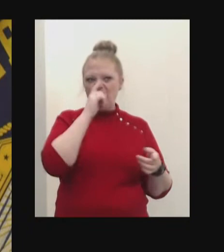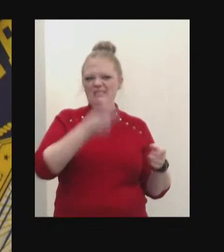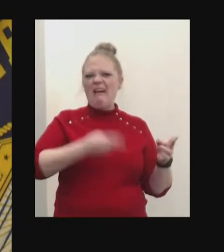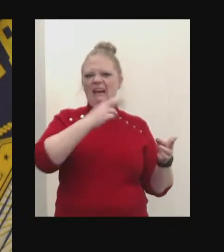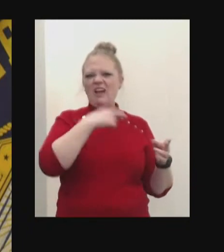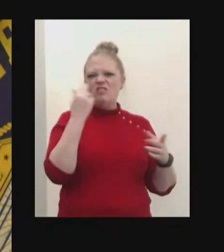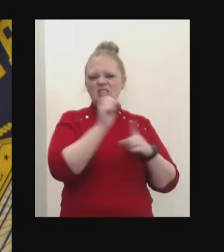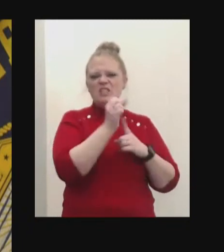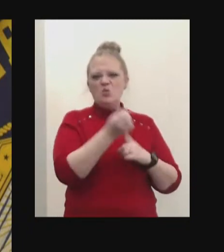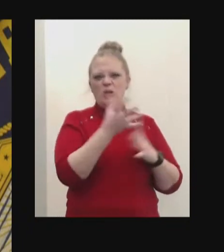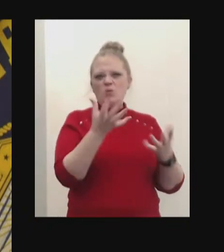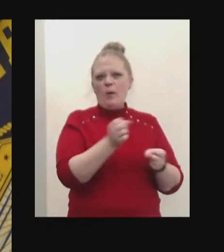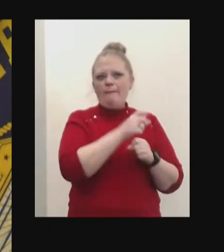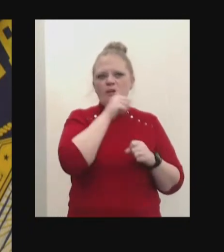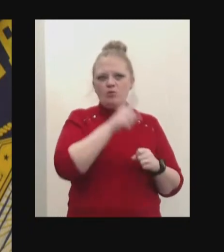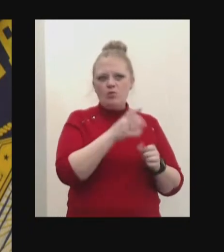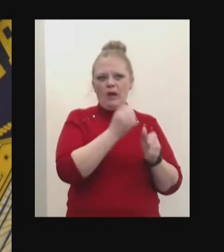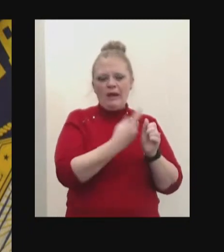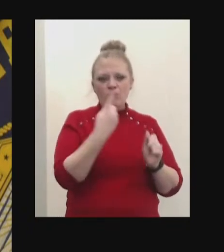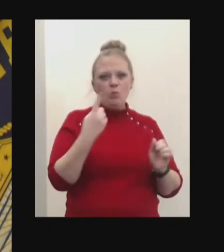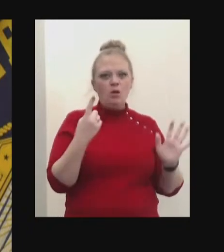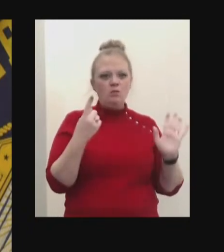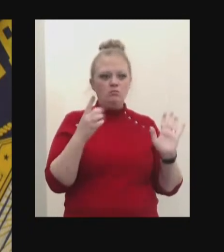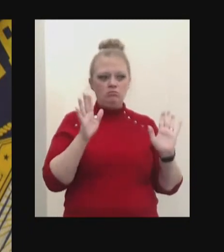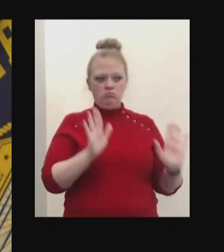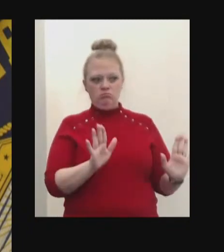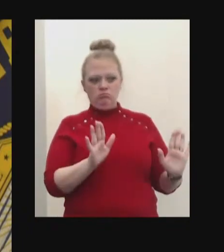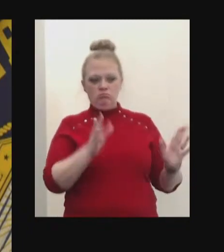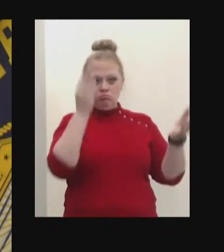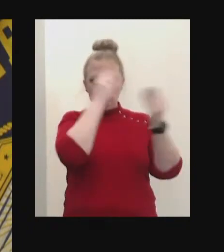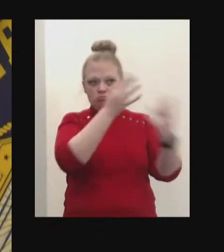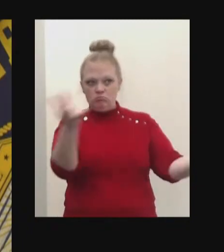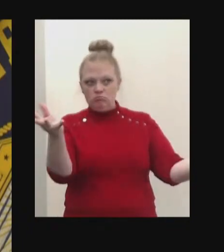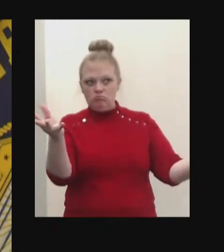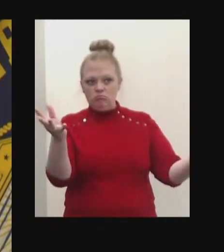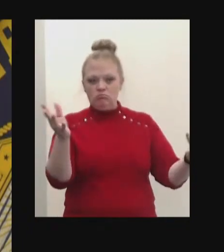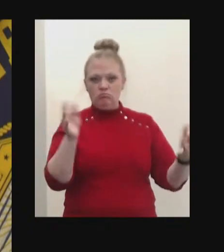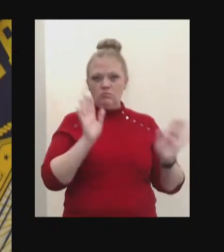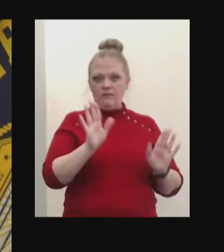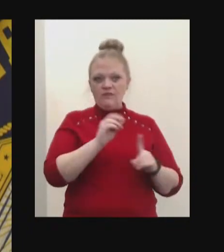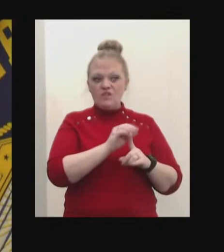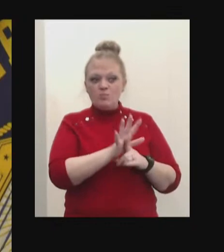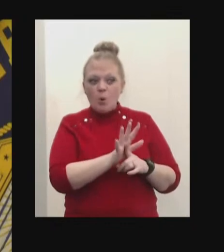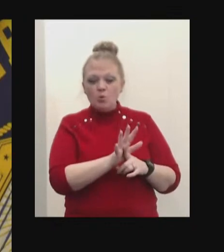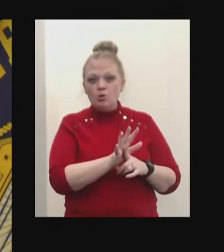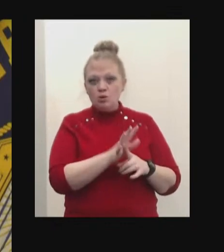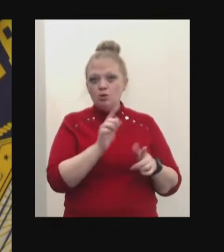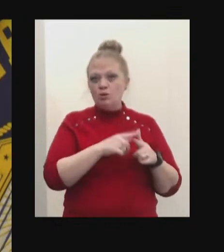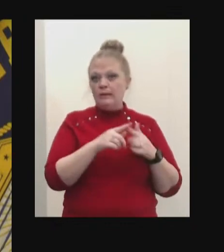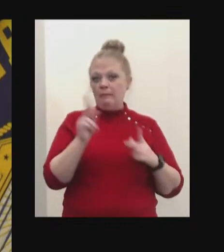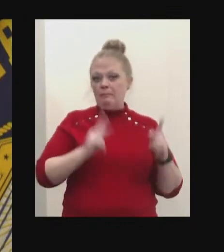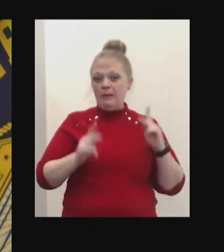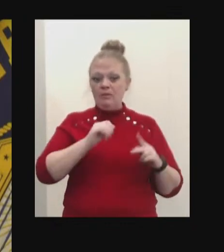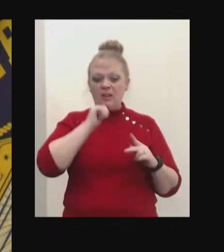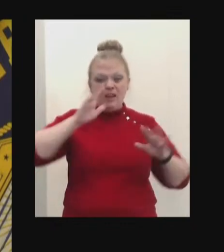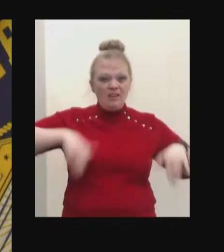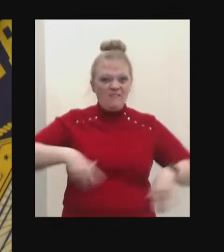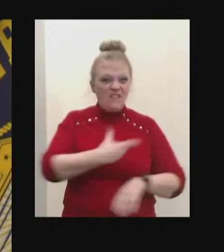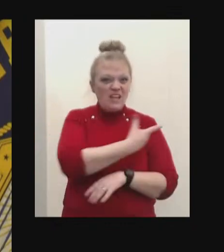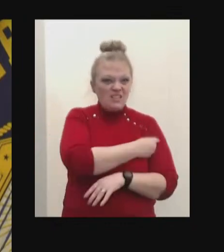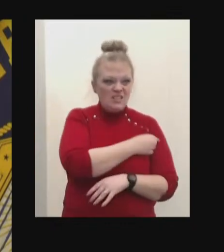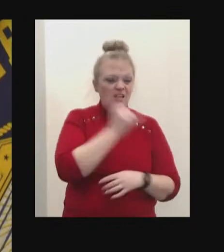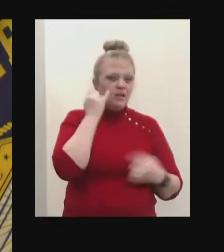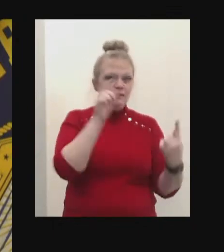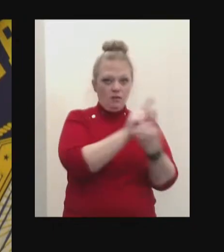want to make sure that everybody is notified of their exposure, and people who are not fully vaccinated that are close